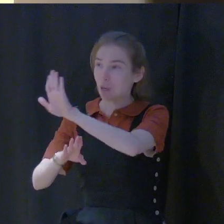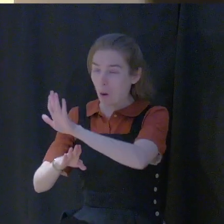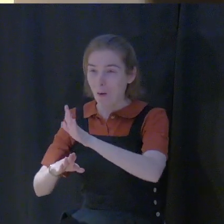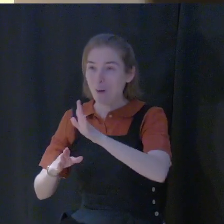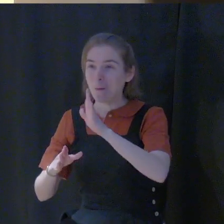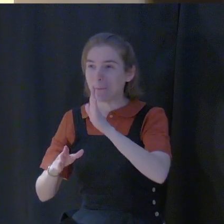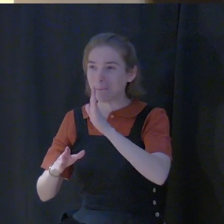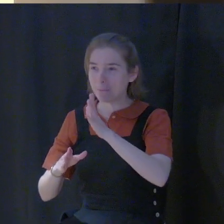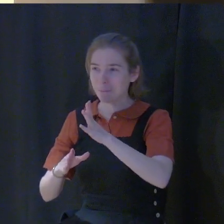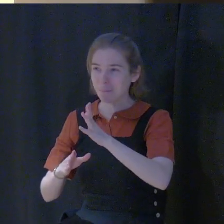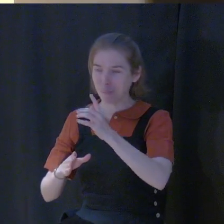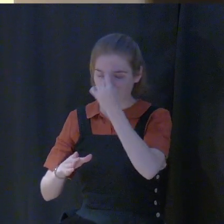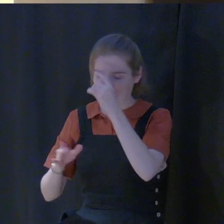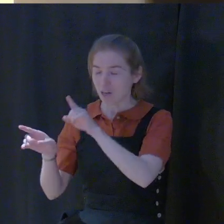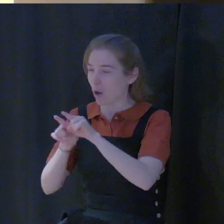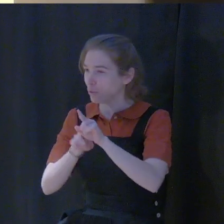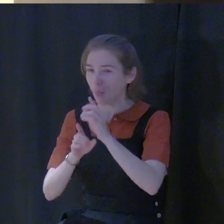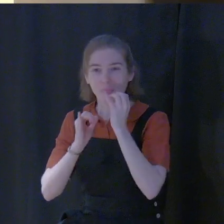the same time blocked mine.